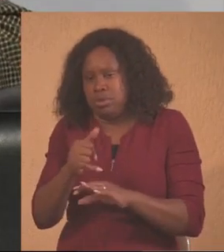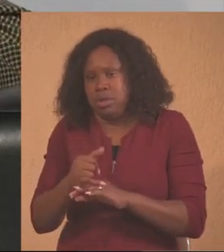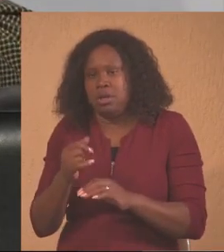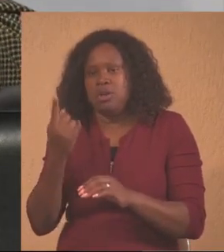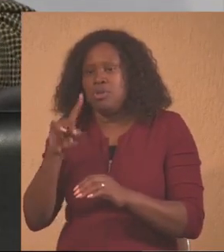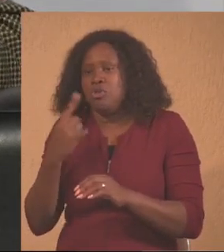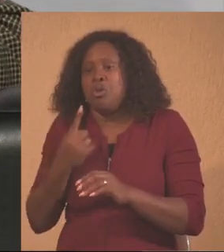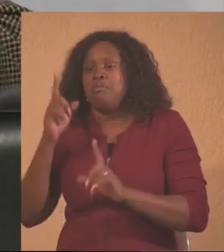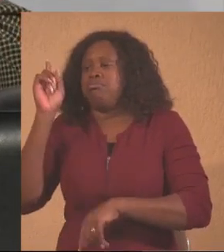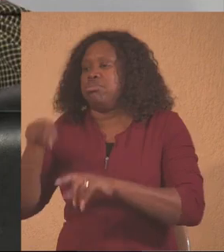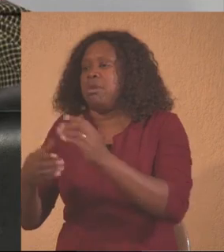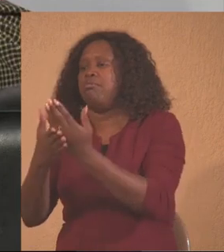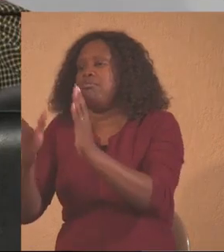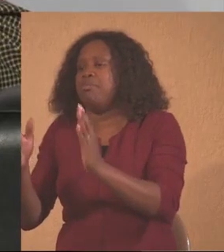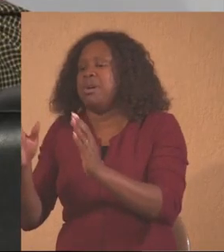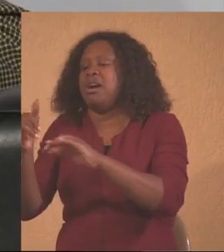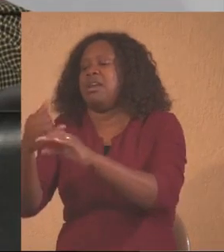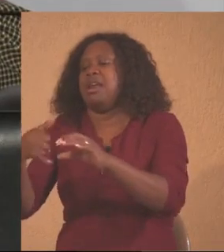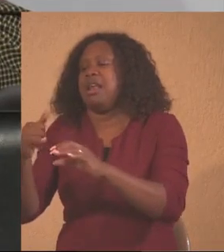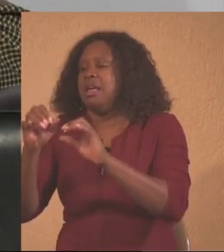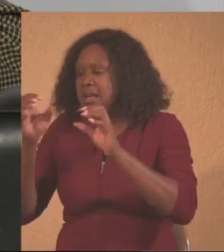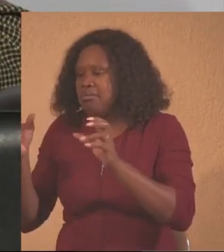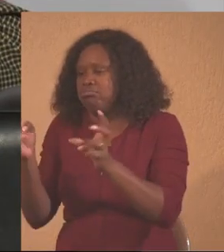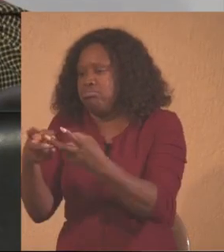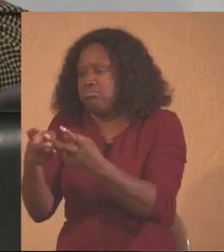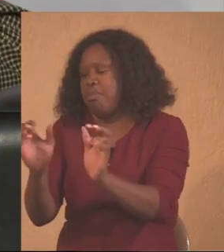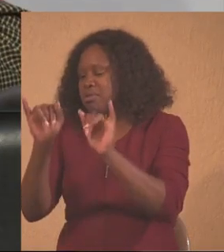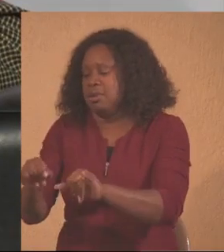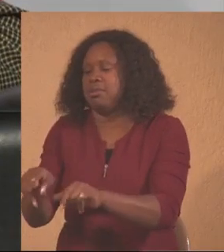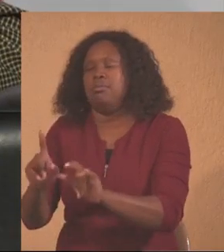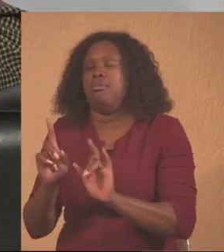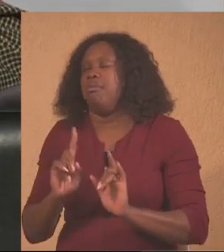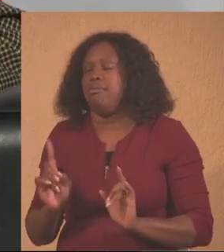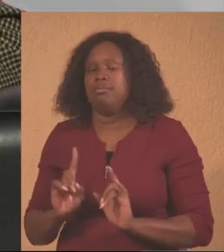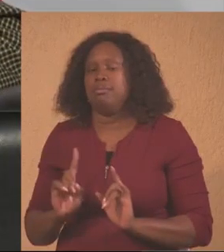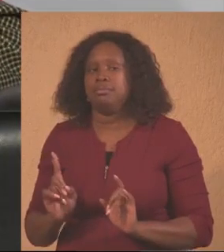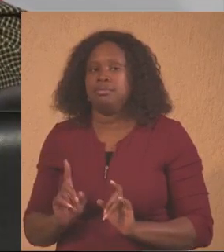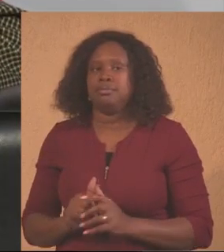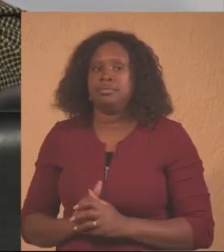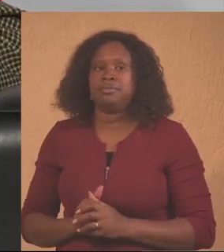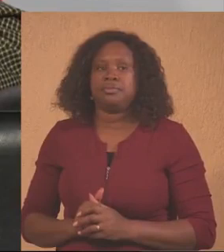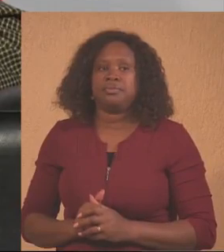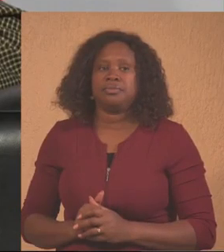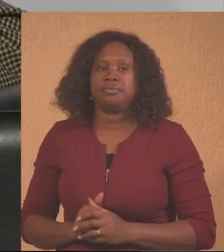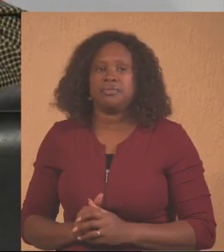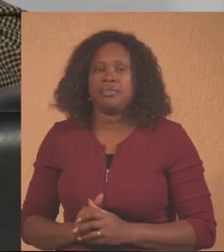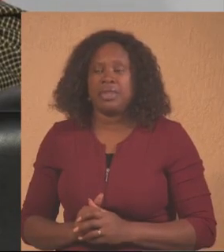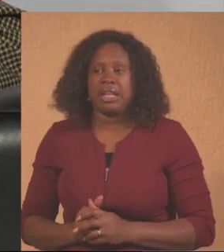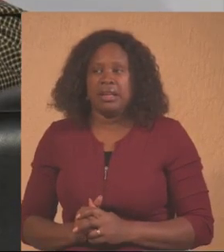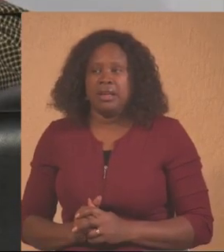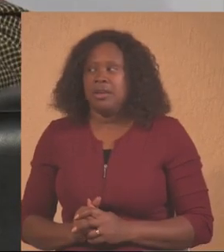you are, go in, this is your place. No, they are human beings. And as a health sector, we are